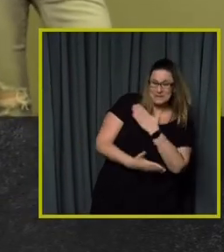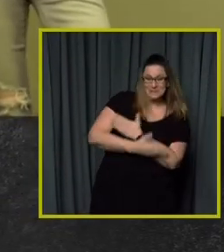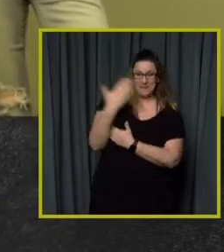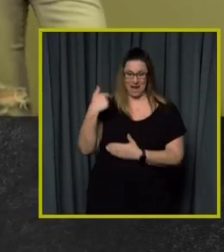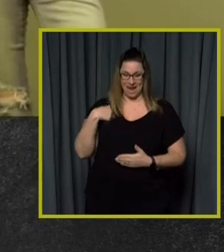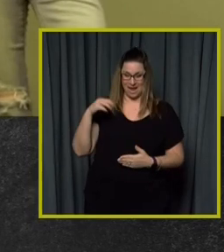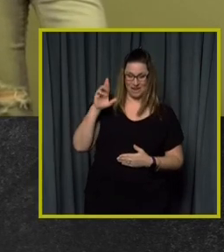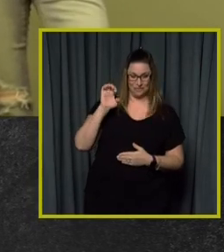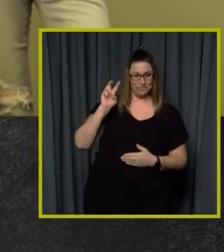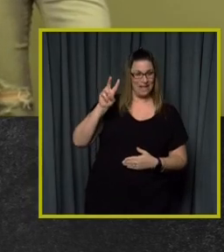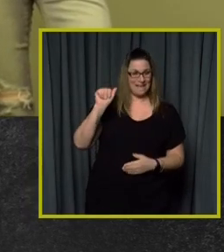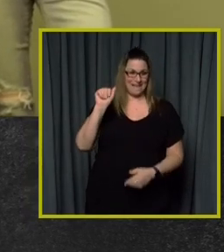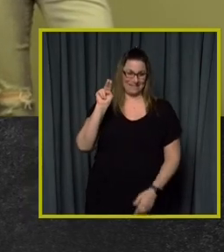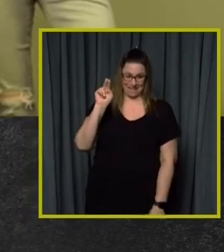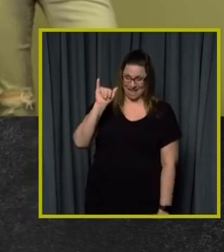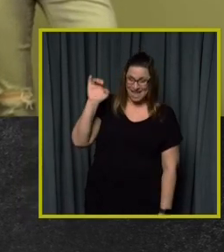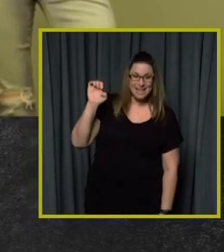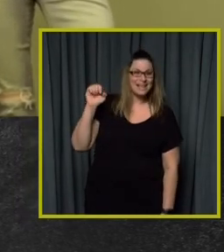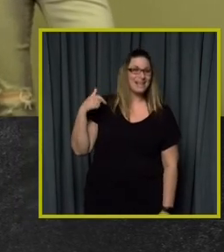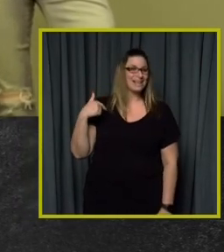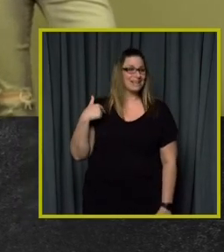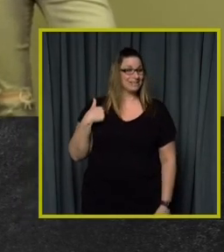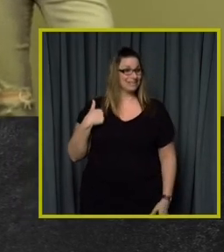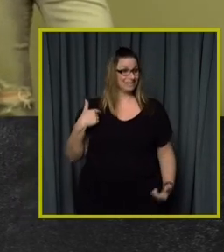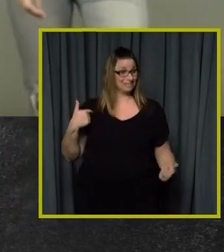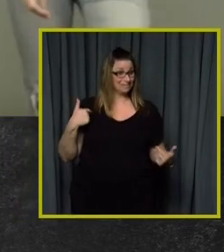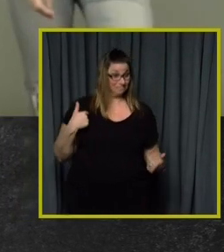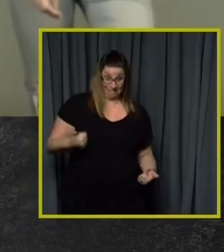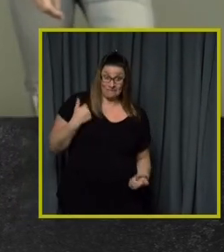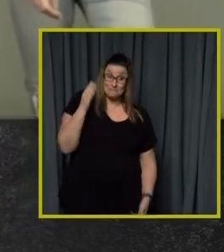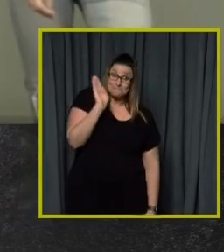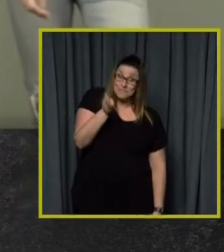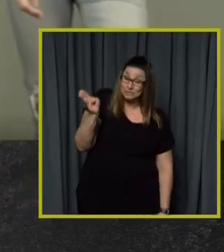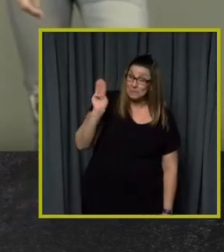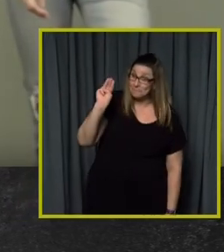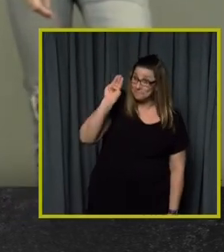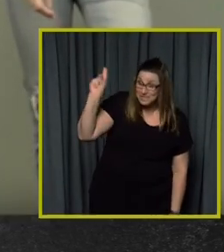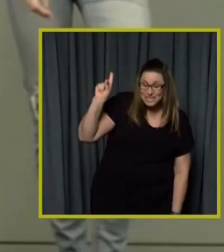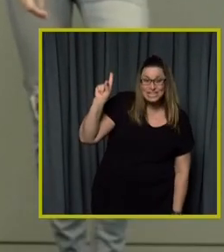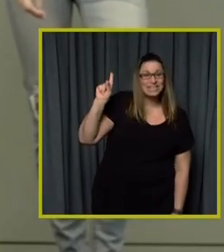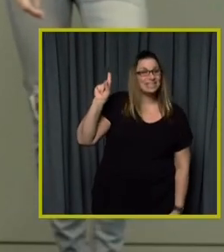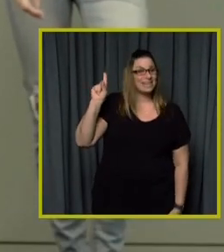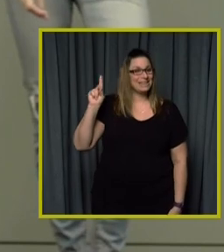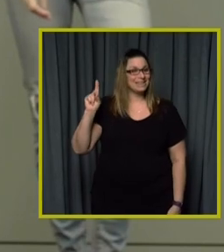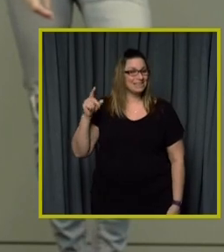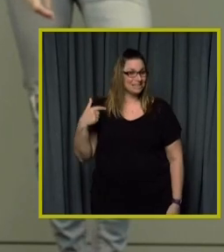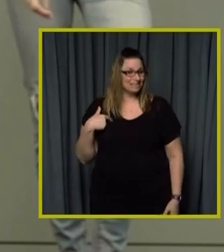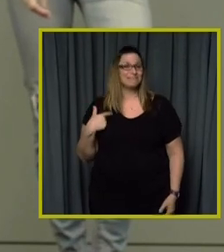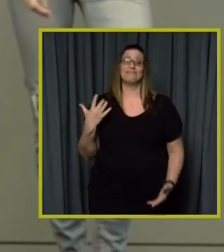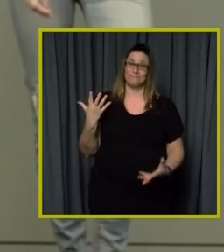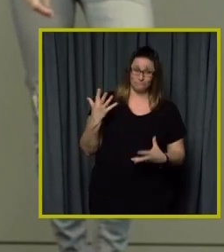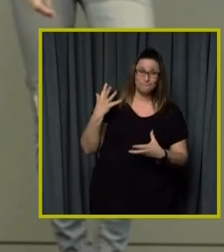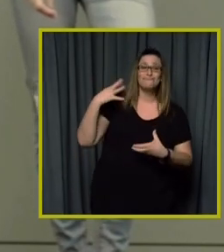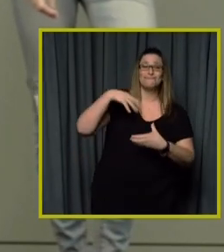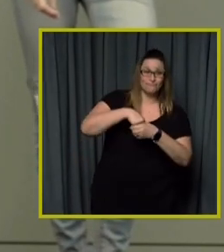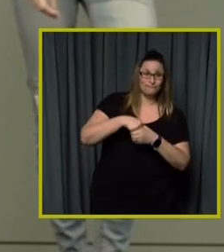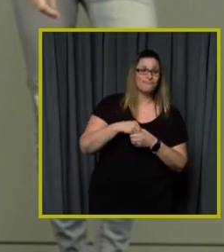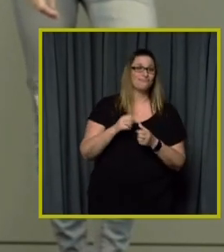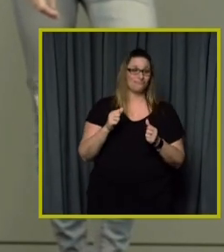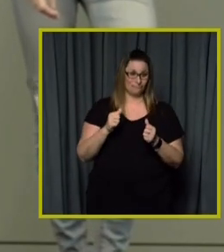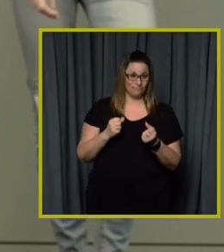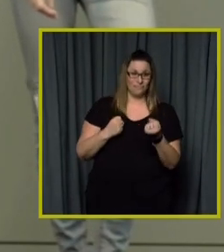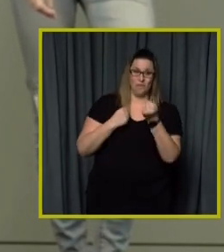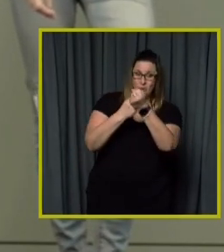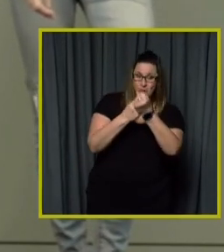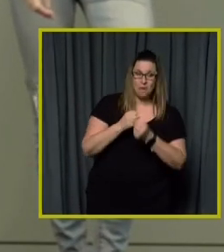Chambers. I'm from Baltimore, Maryland. I'm a welfare rights, one of the women that helped start welfare rights many